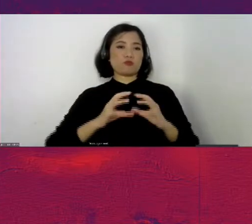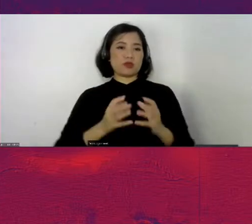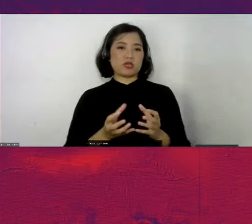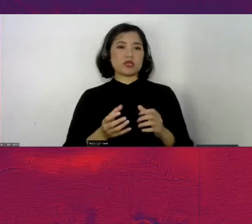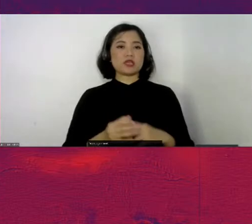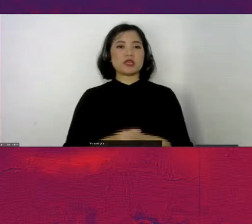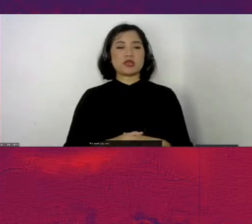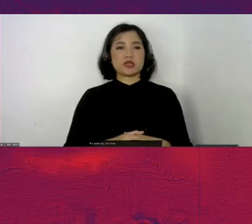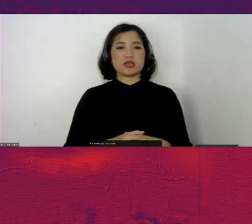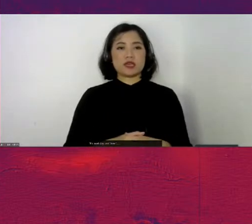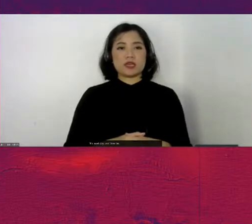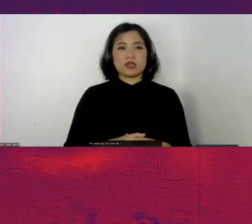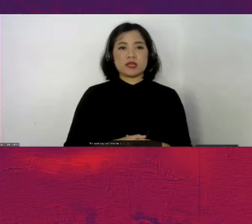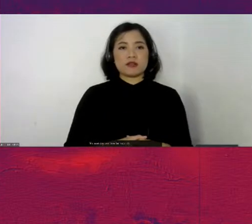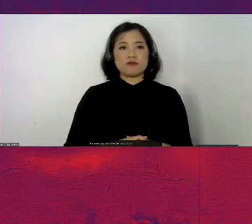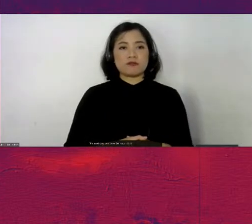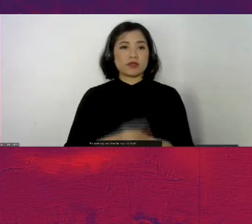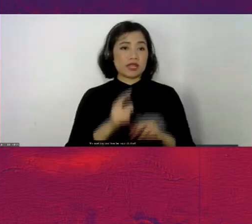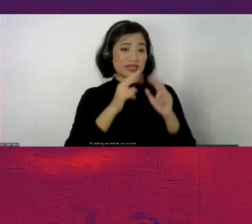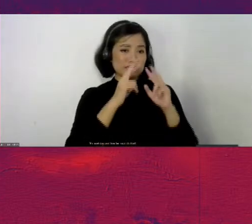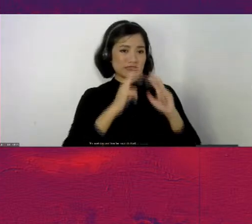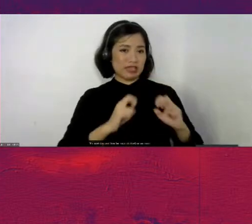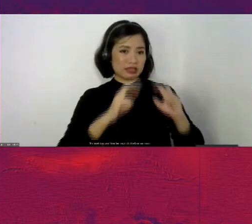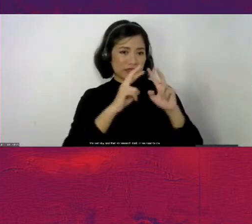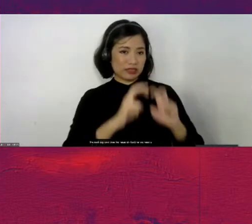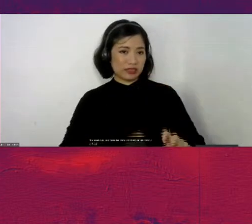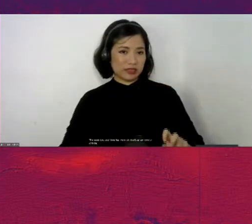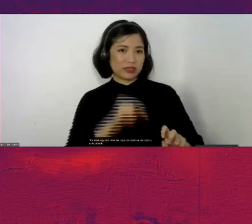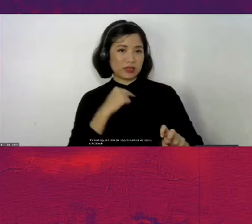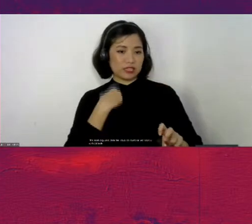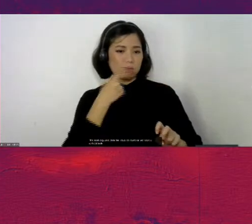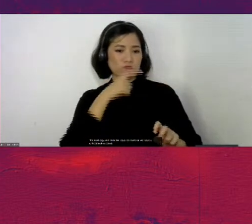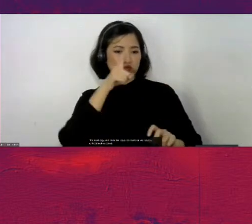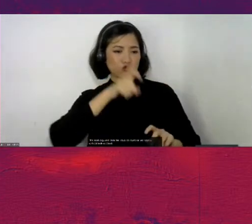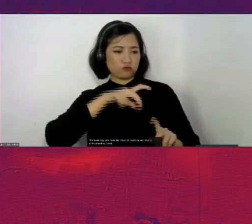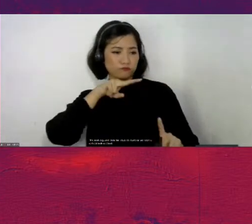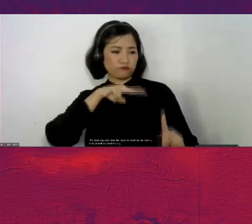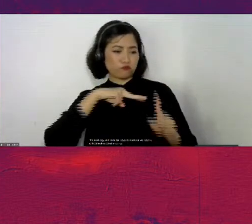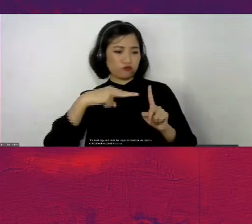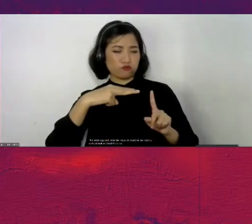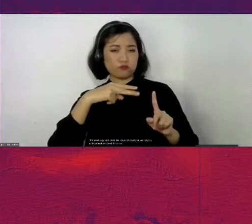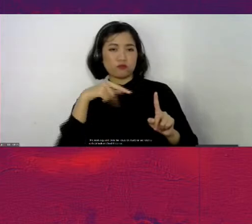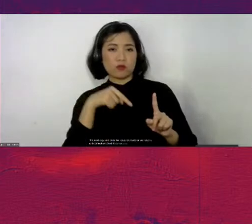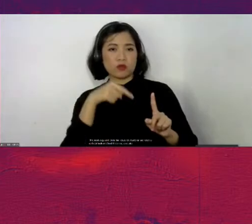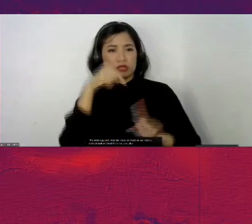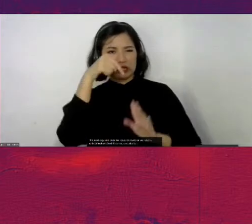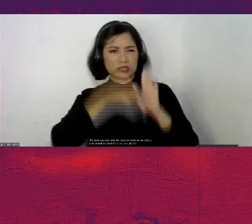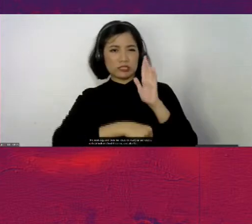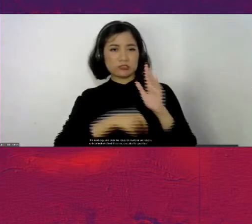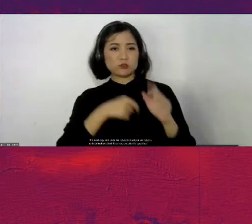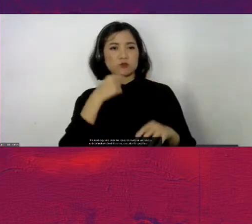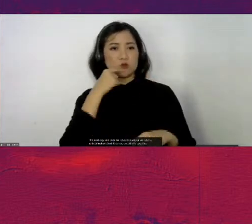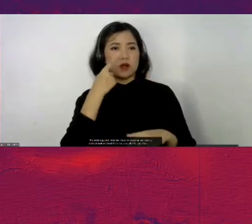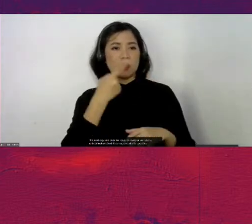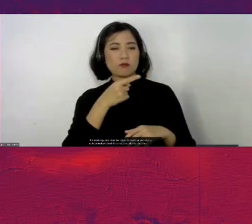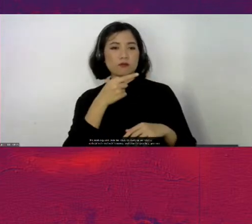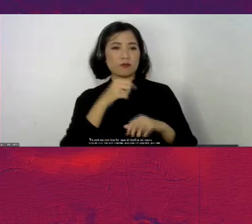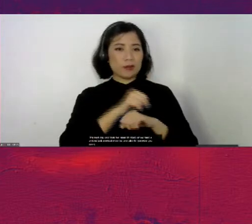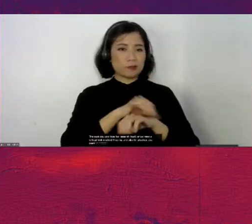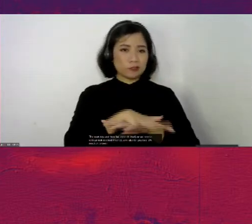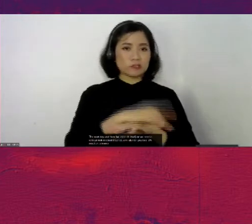Okay, and then for research itself, we need a critical look, method, theories, and also for practice, we need an